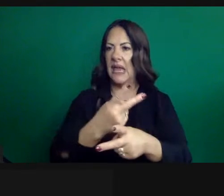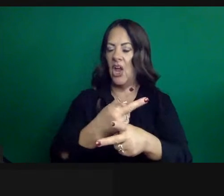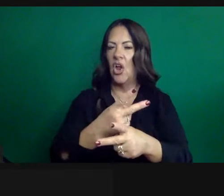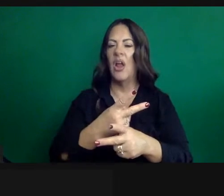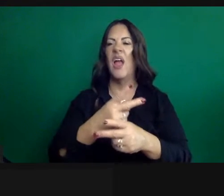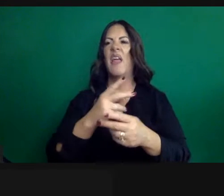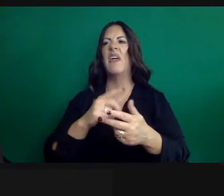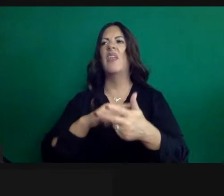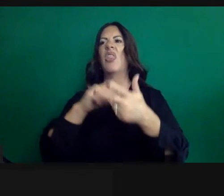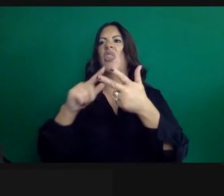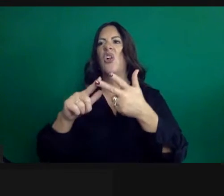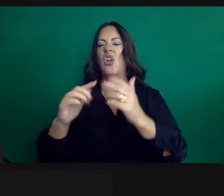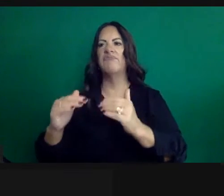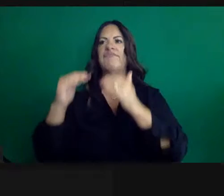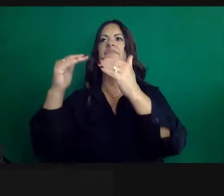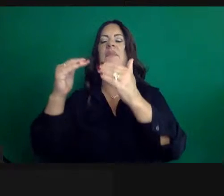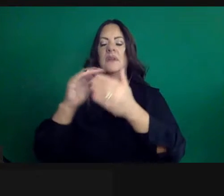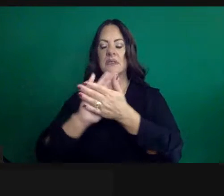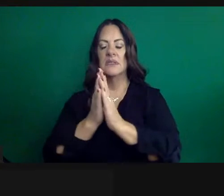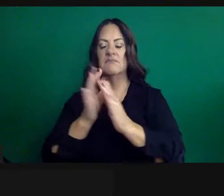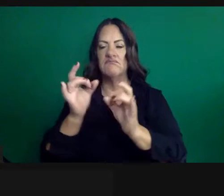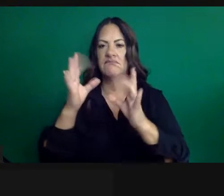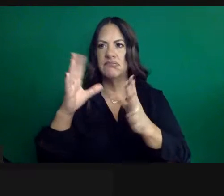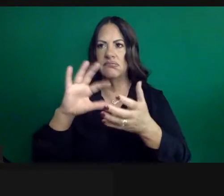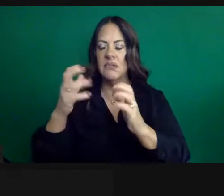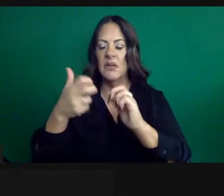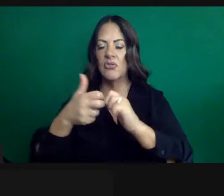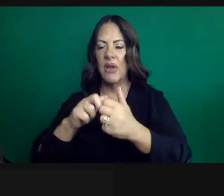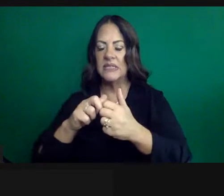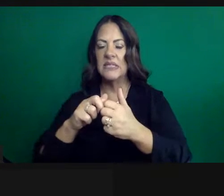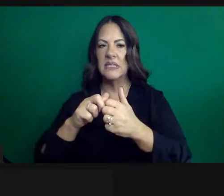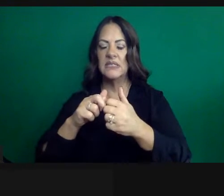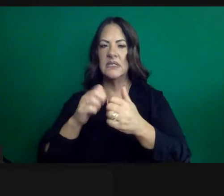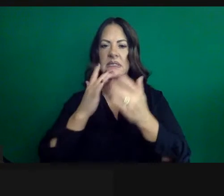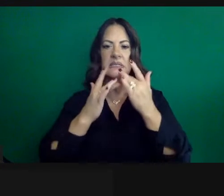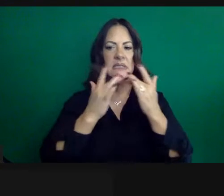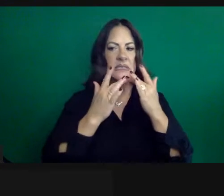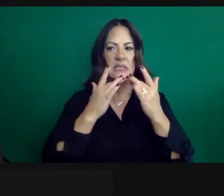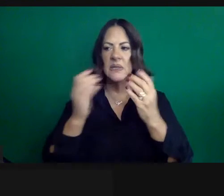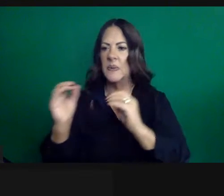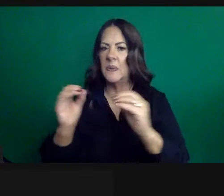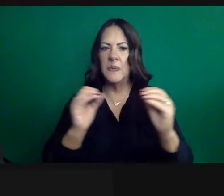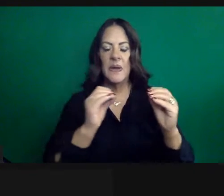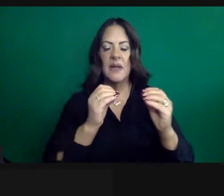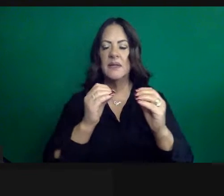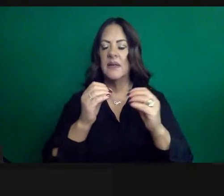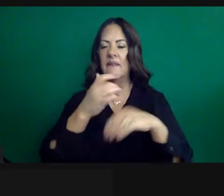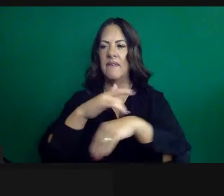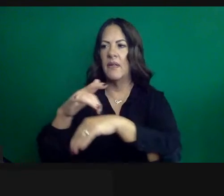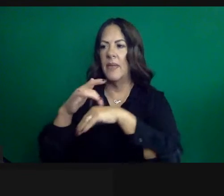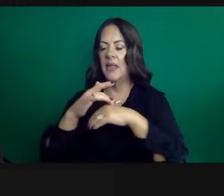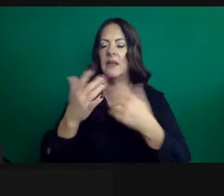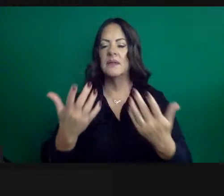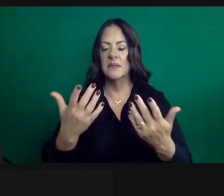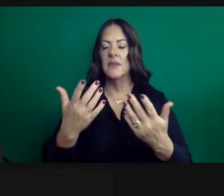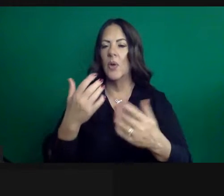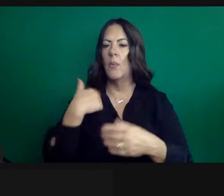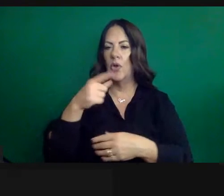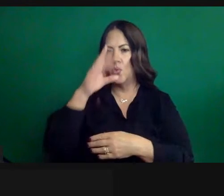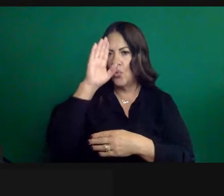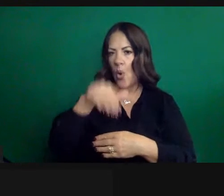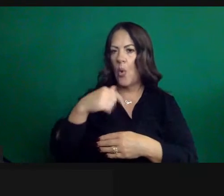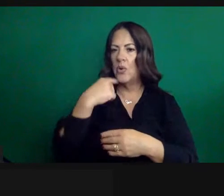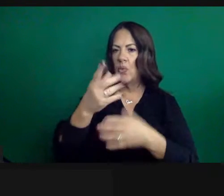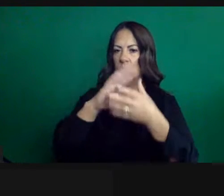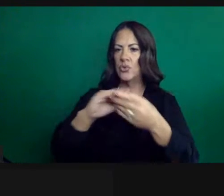enough staffing to take care of the needs of all the patients, that we're using our space effectively. And you've heard the